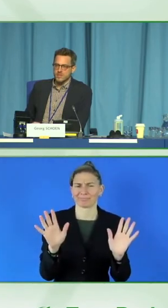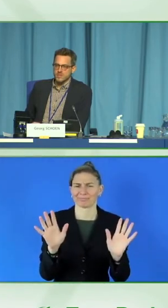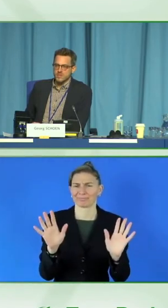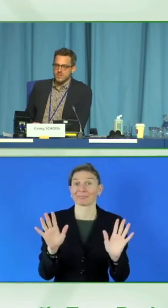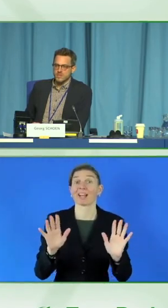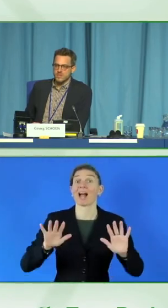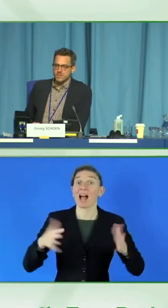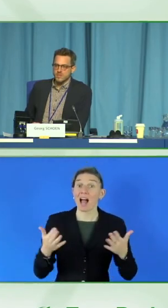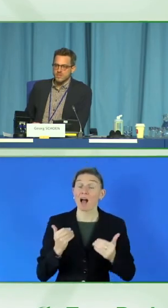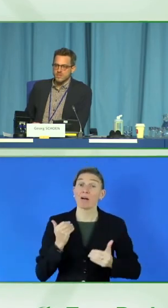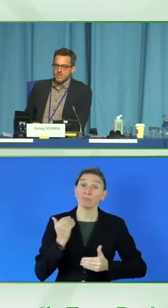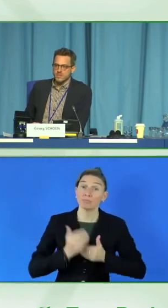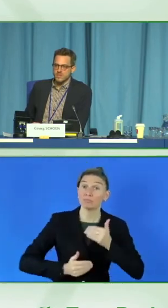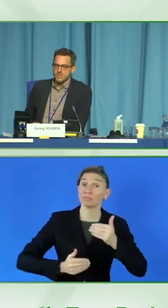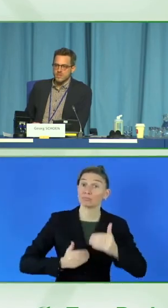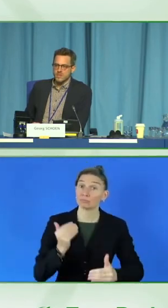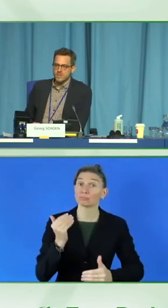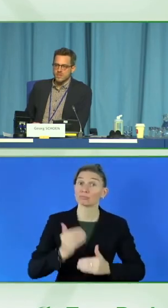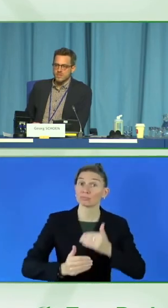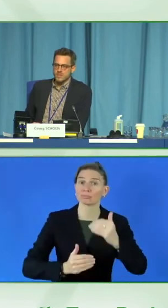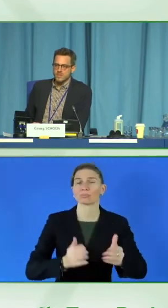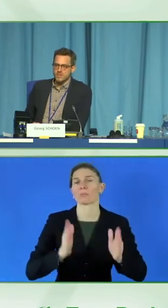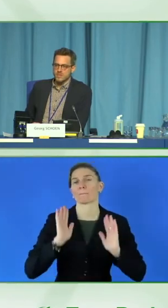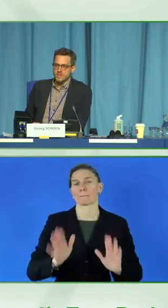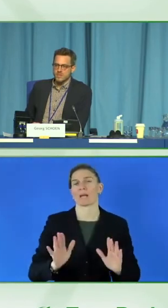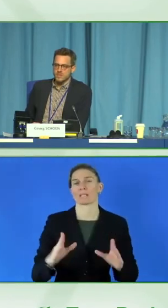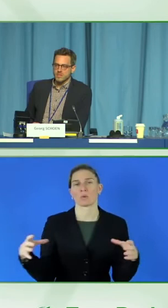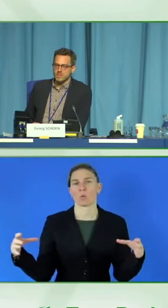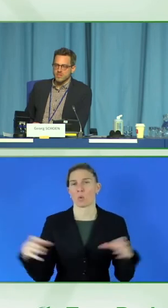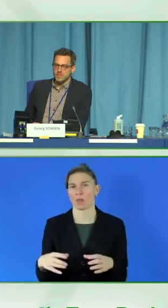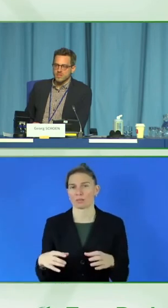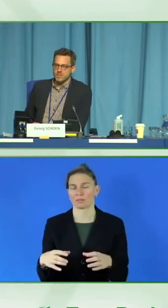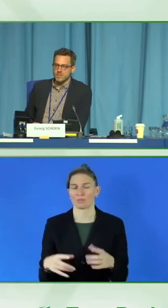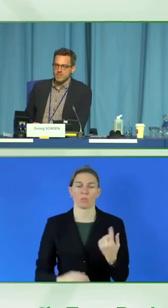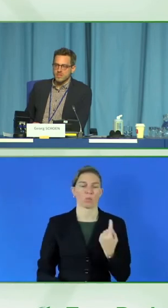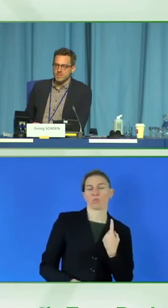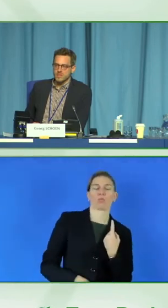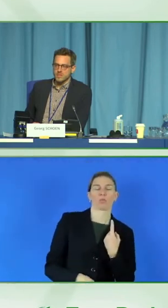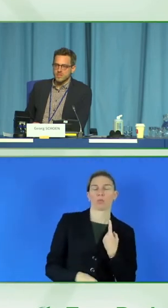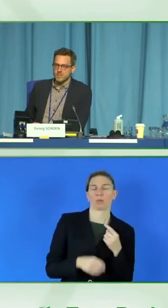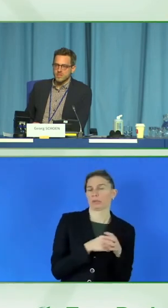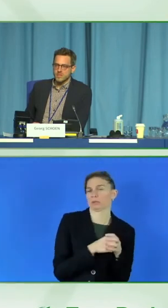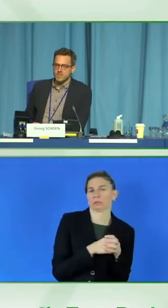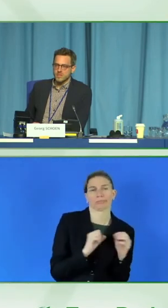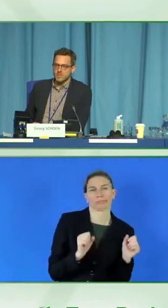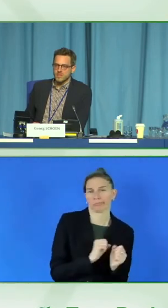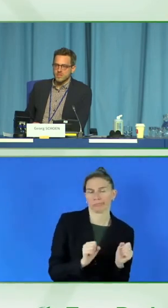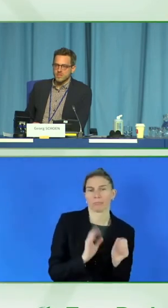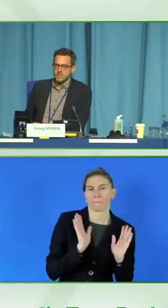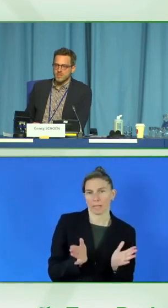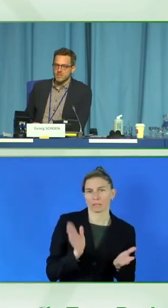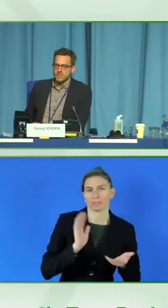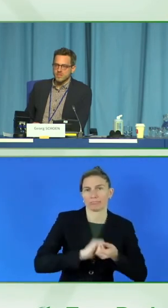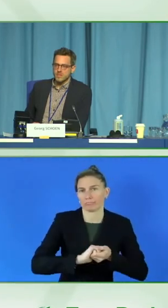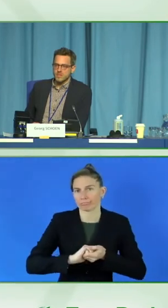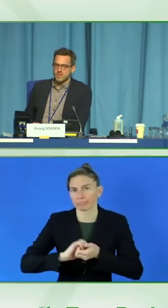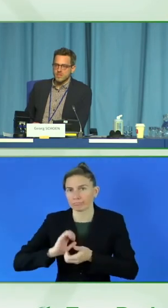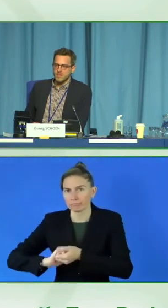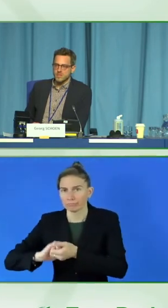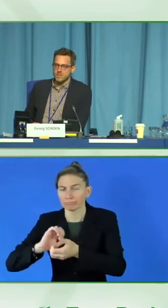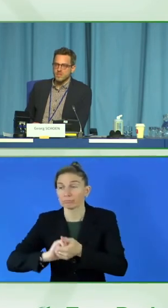into a collective effort. So be it our financing program, or be